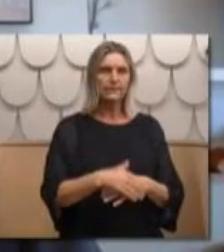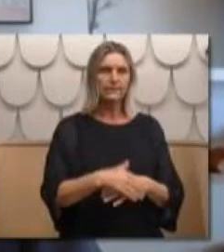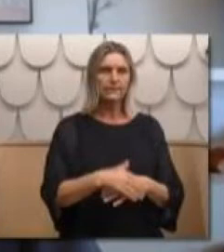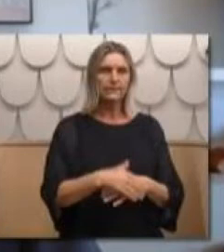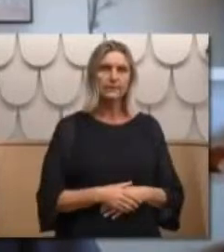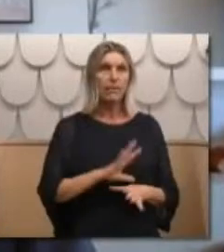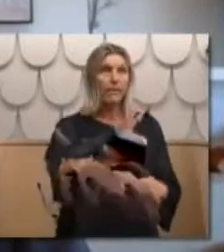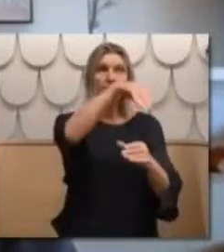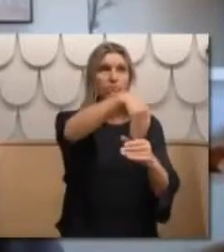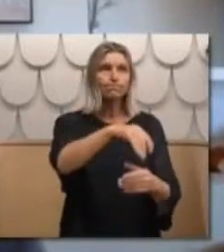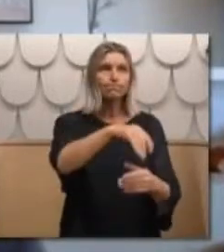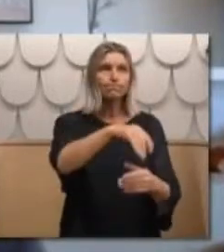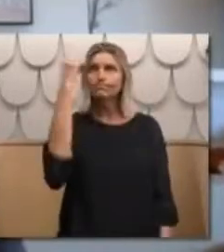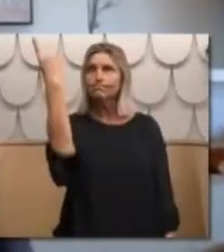alive.